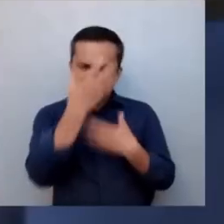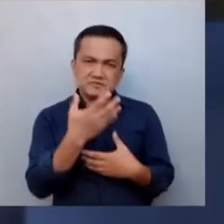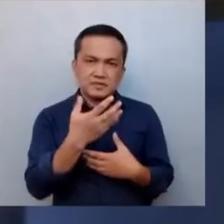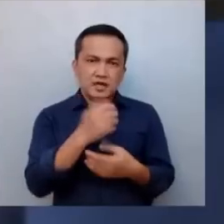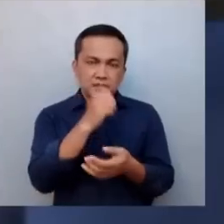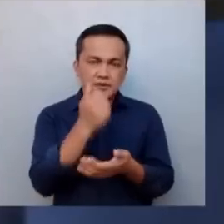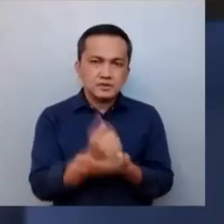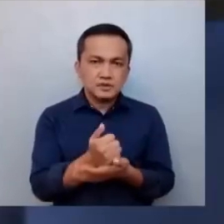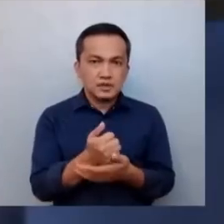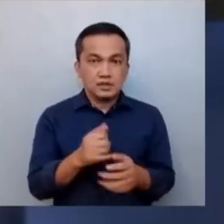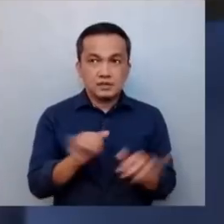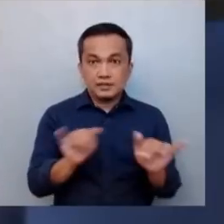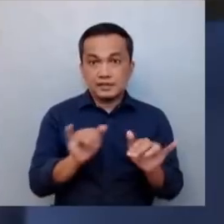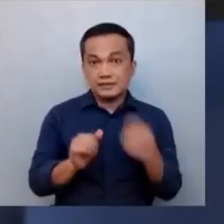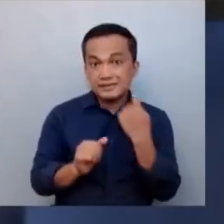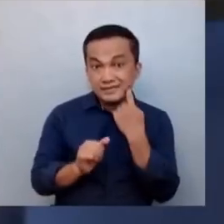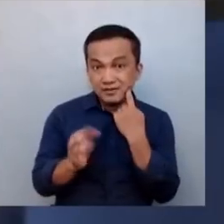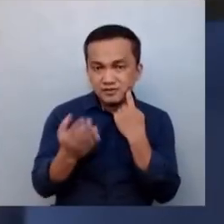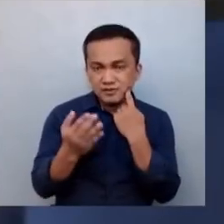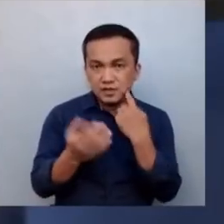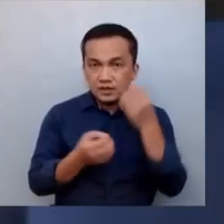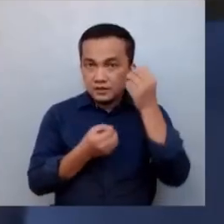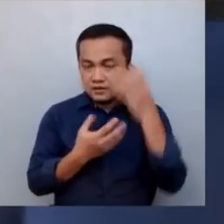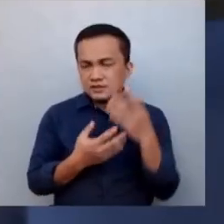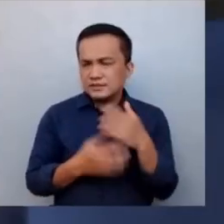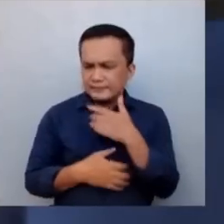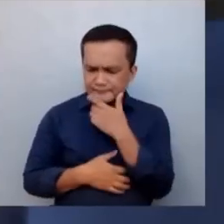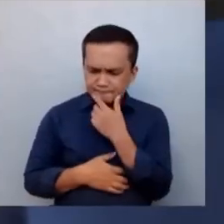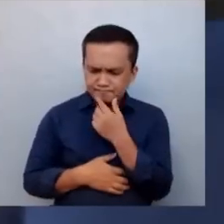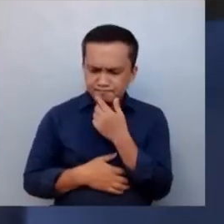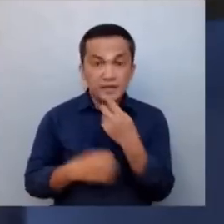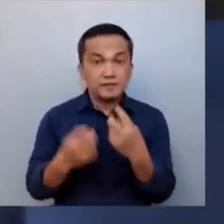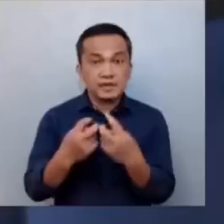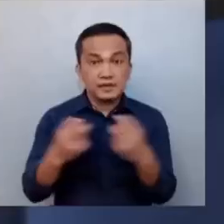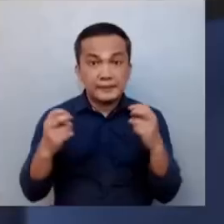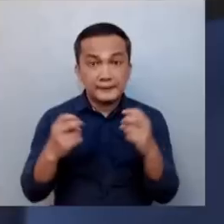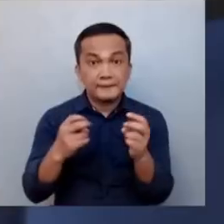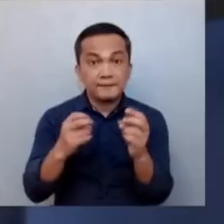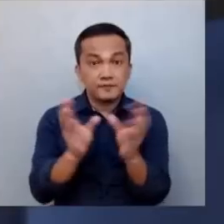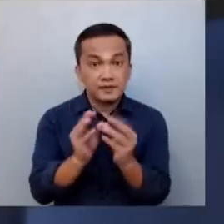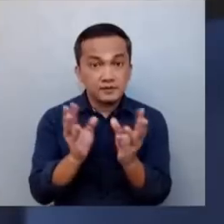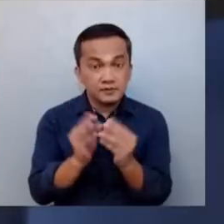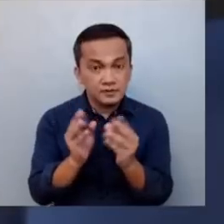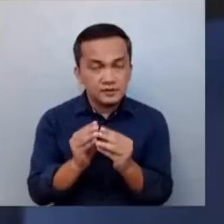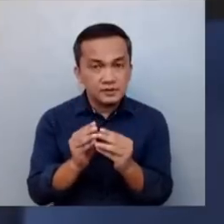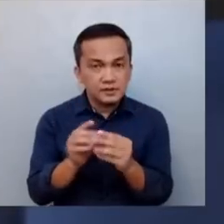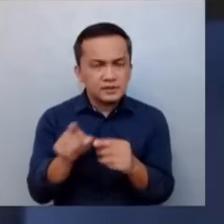this morning, we were only informed that the cabinet meeting